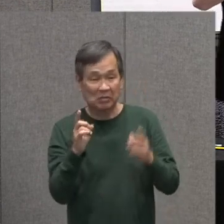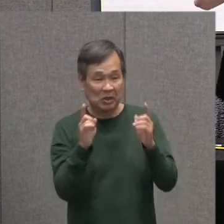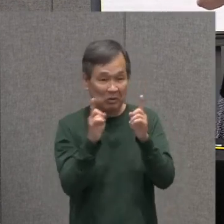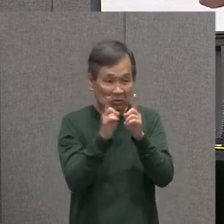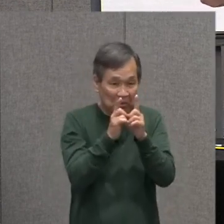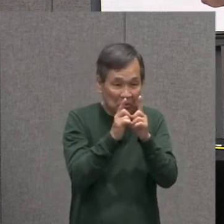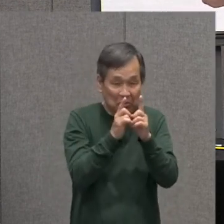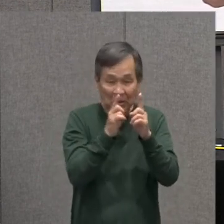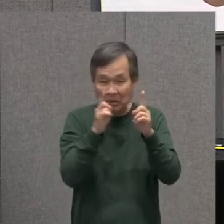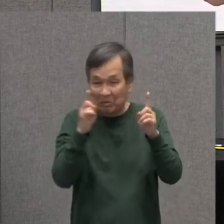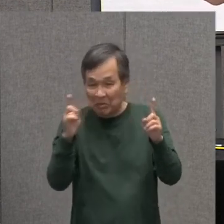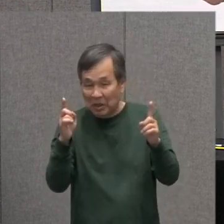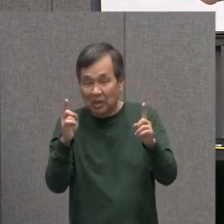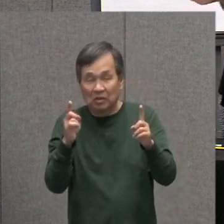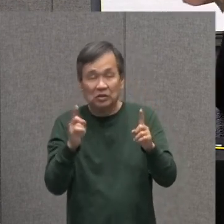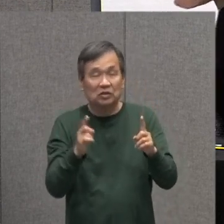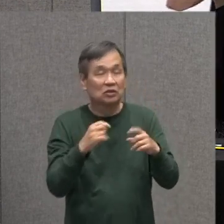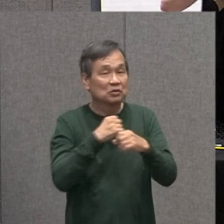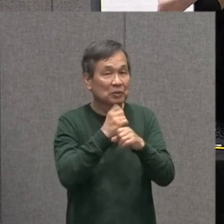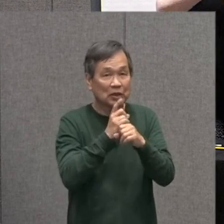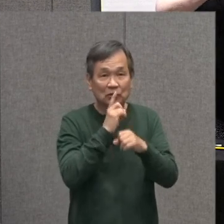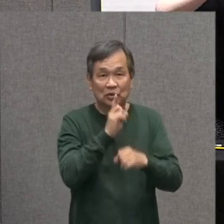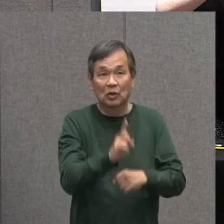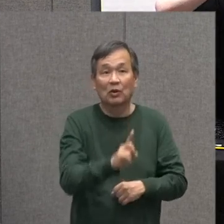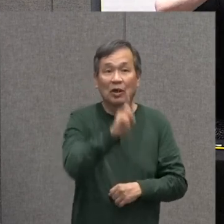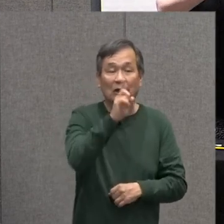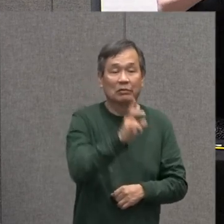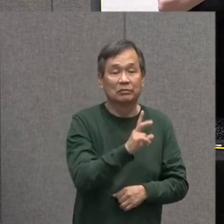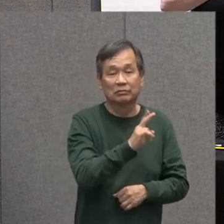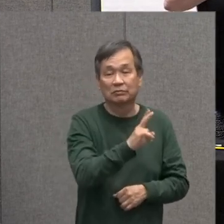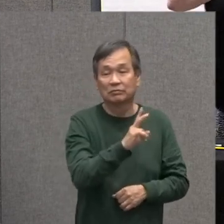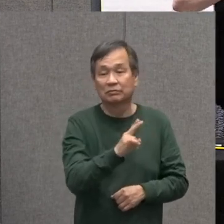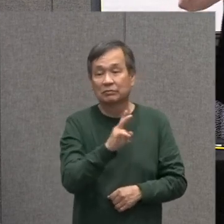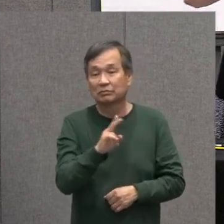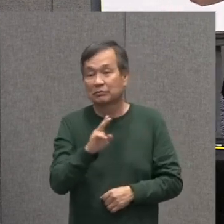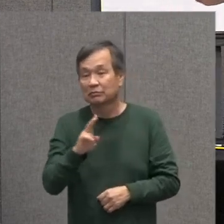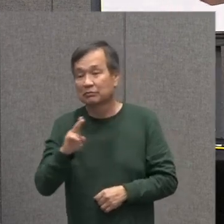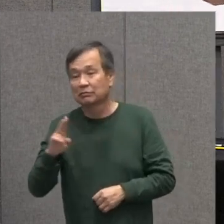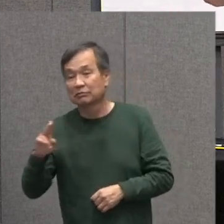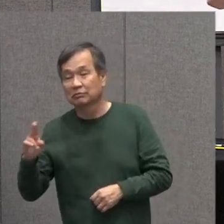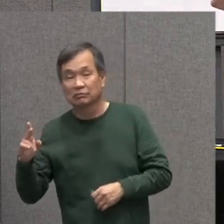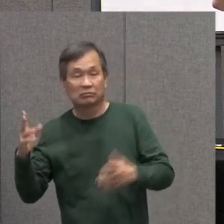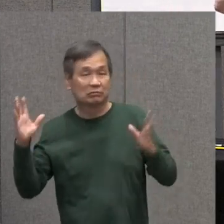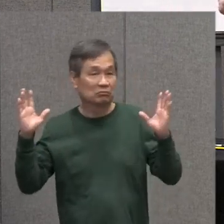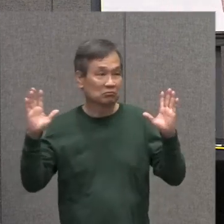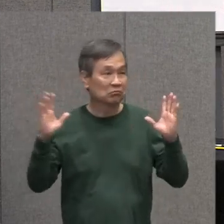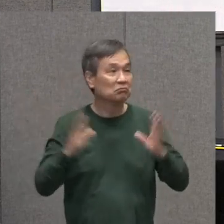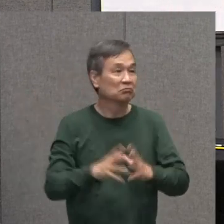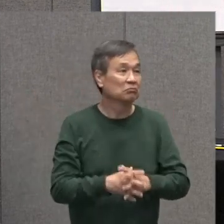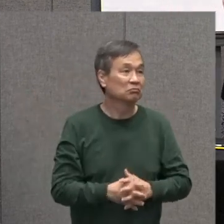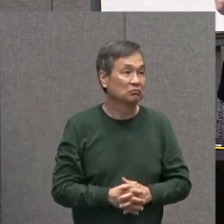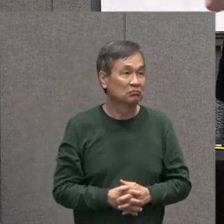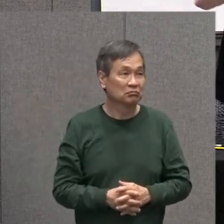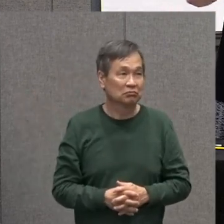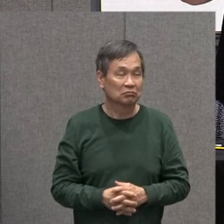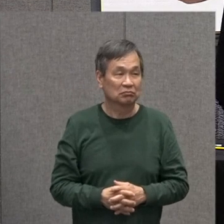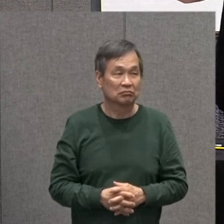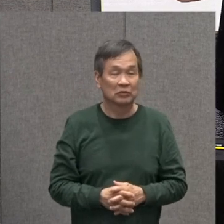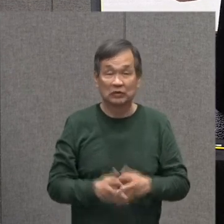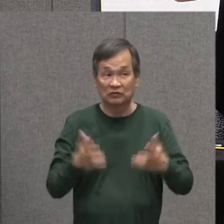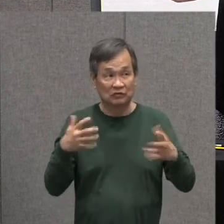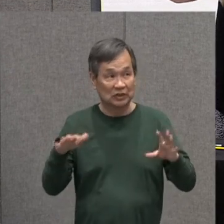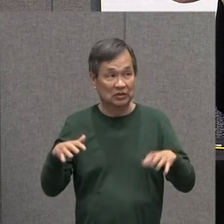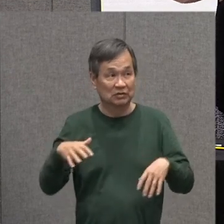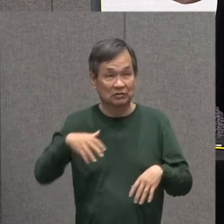is carrying hers. You can do it either way. And you go all the way along the edge. And when you're